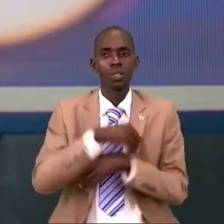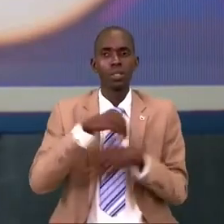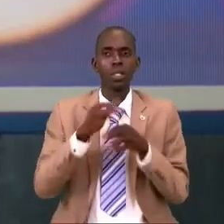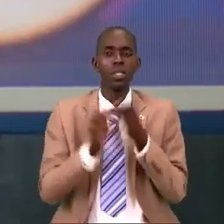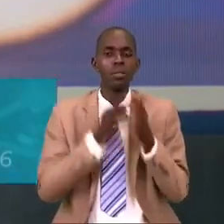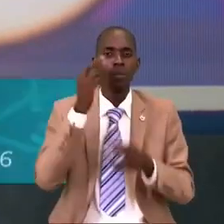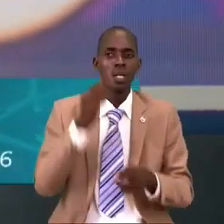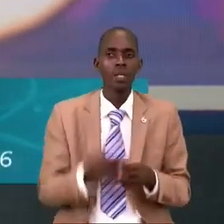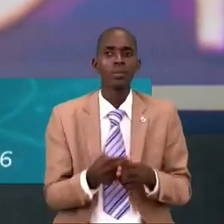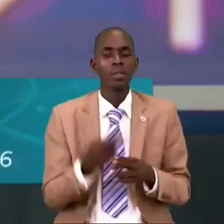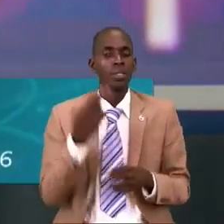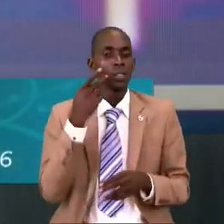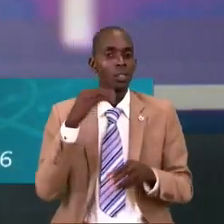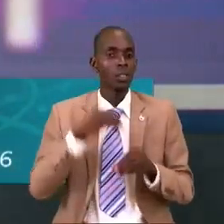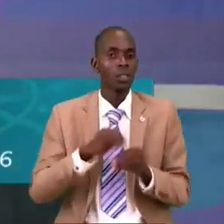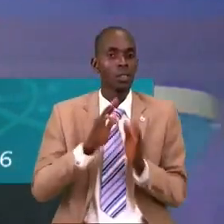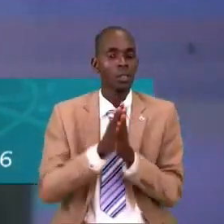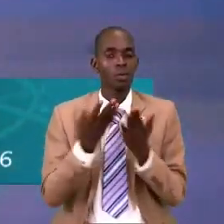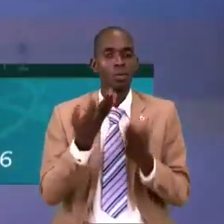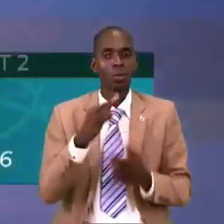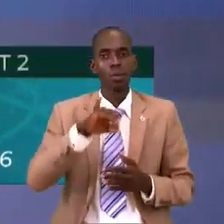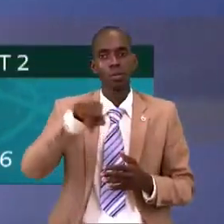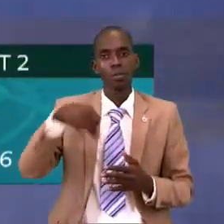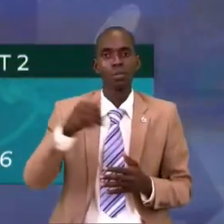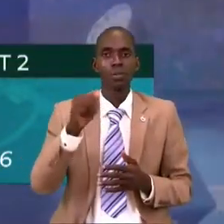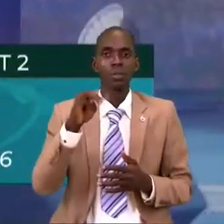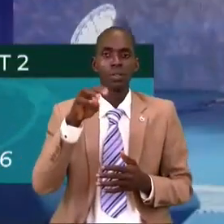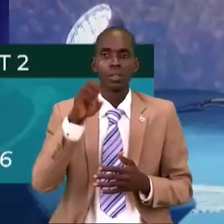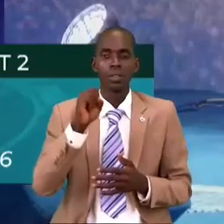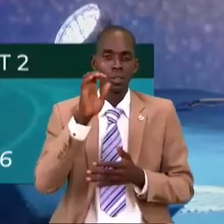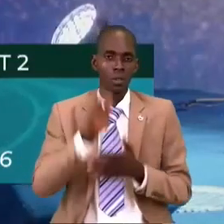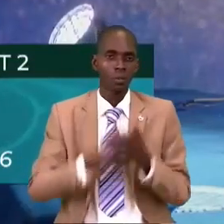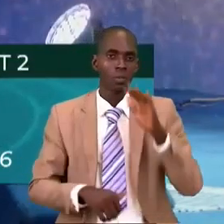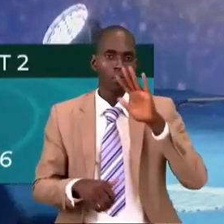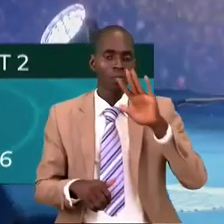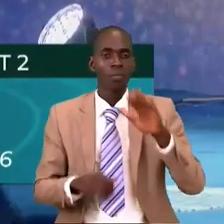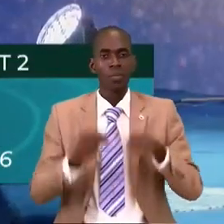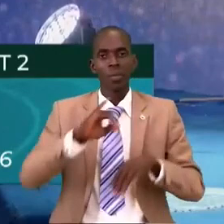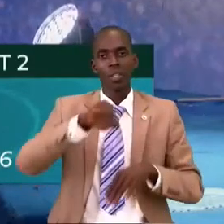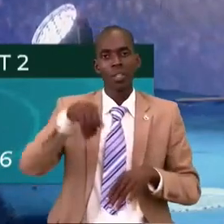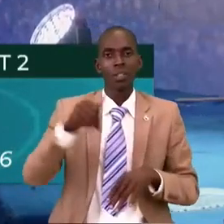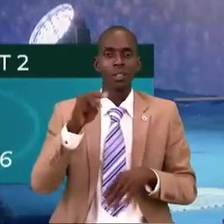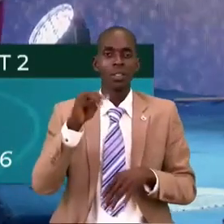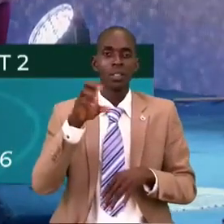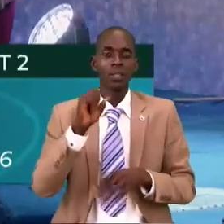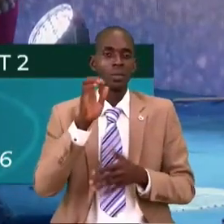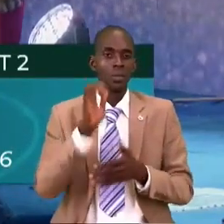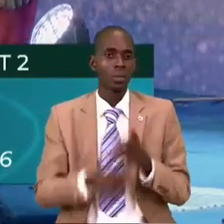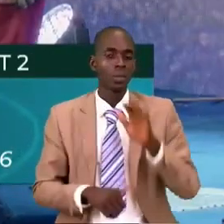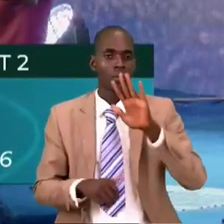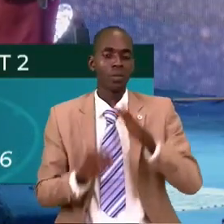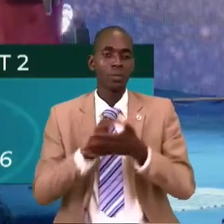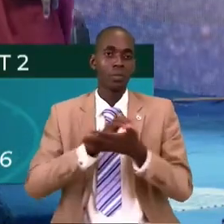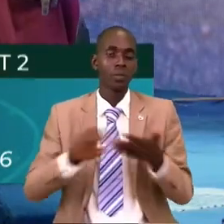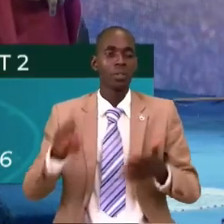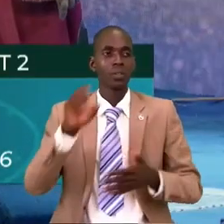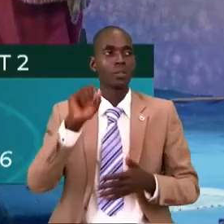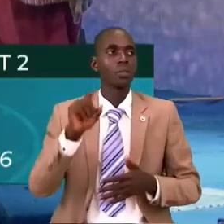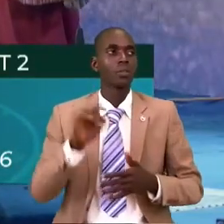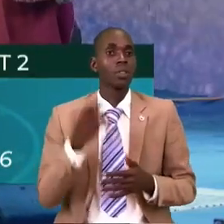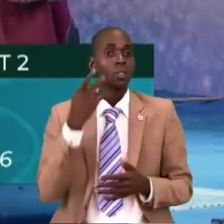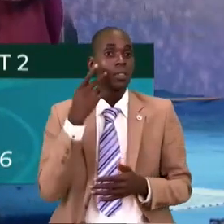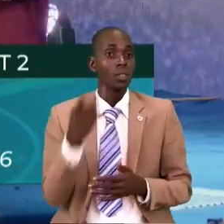chapter 5. We're looking at verse 11. Behold, we count them